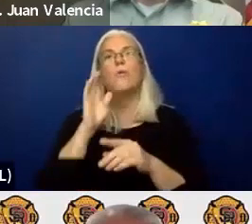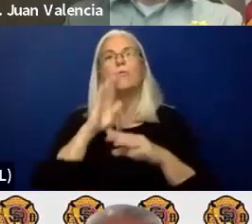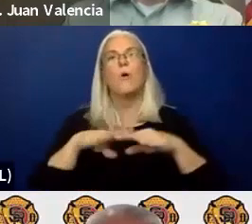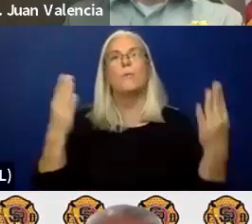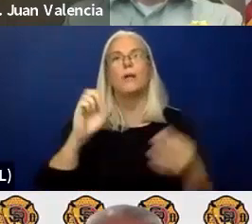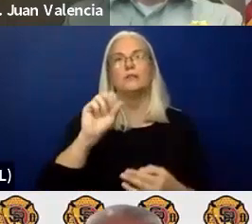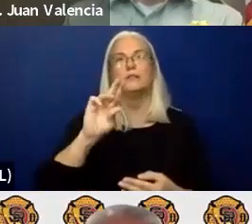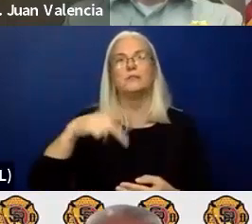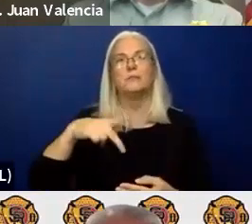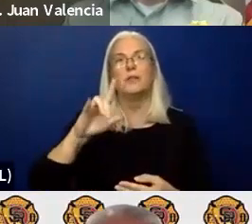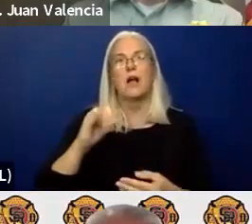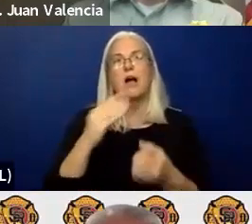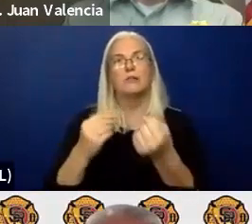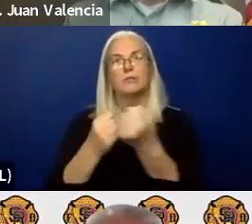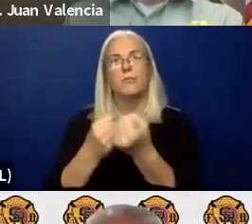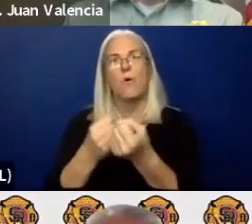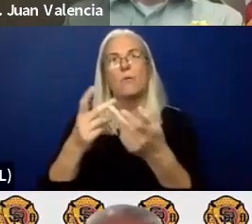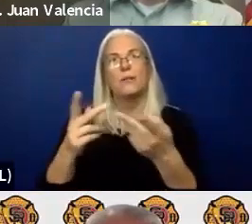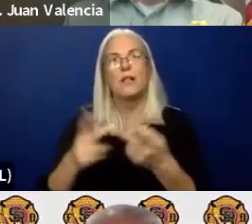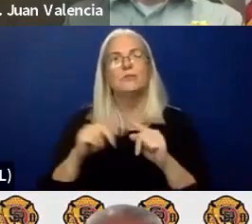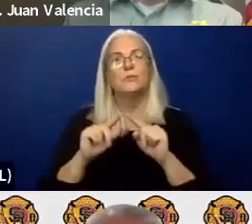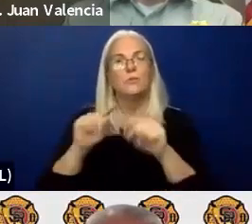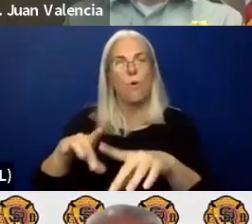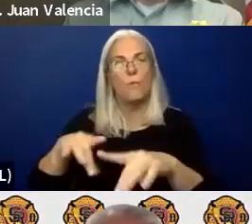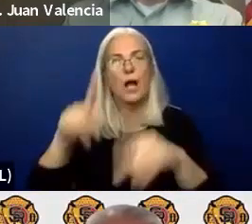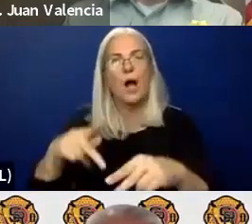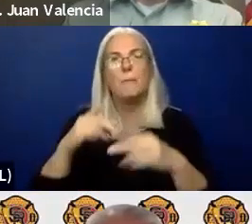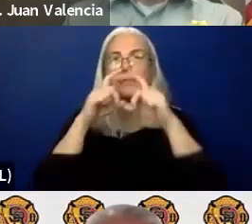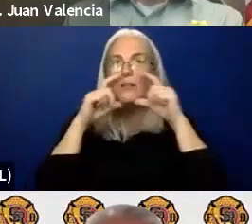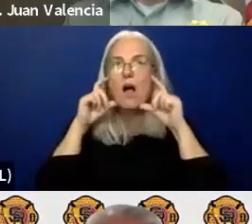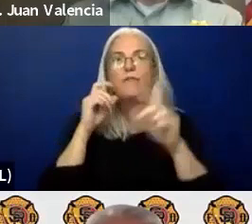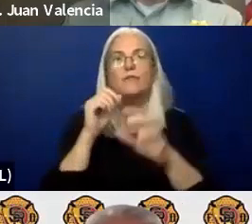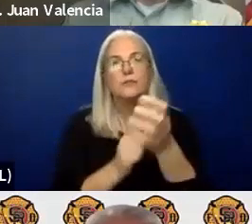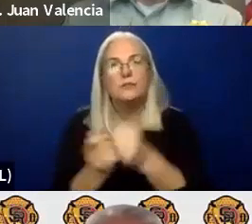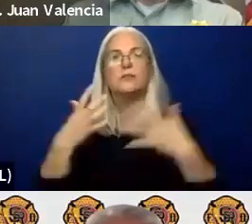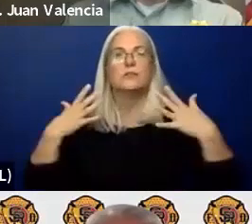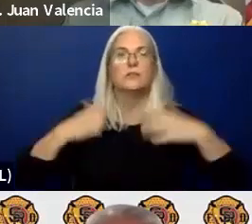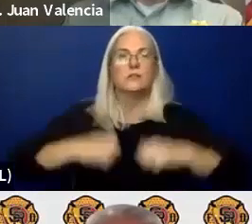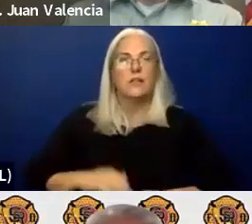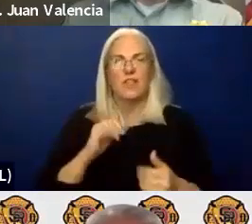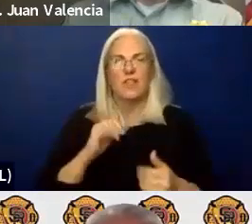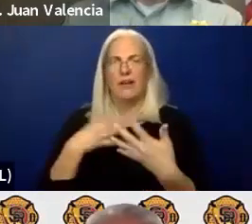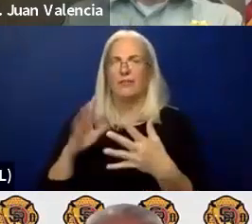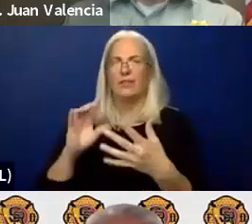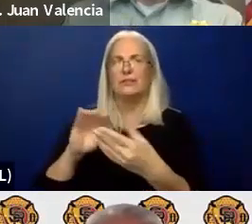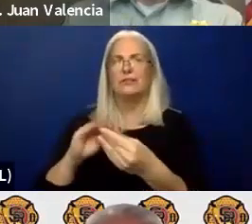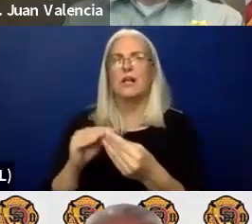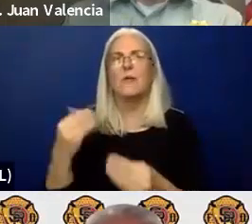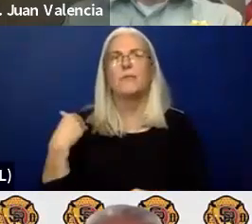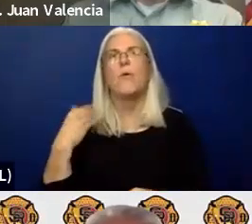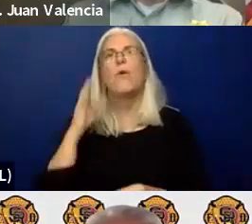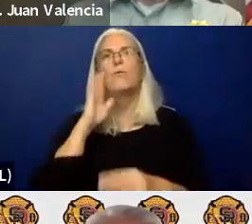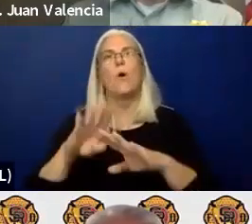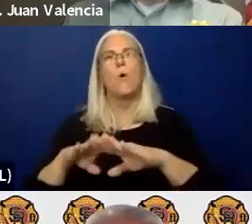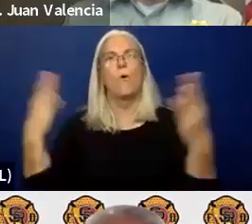of personal protective equipment, as I mentioned before. That center will be open at